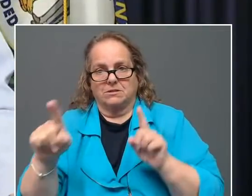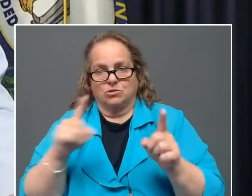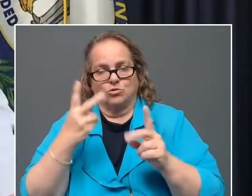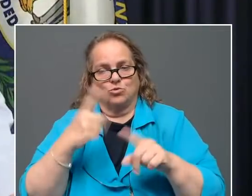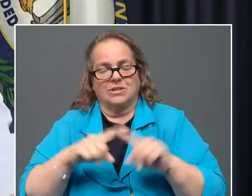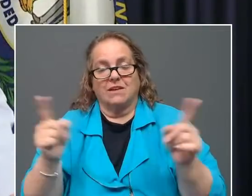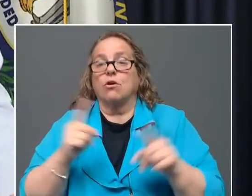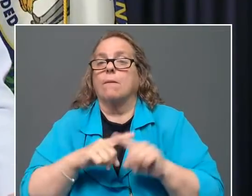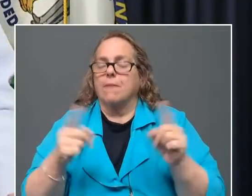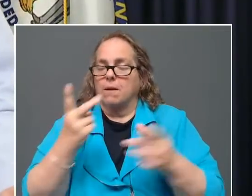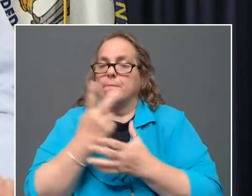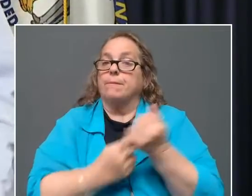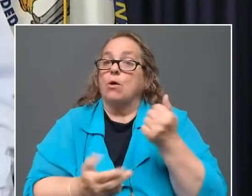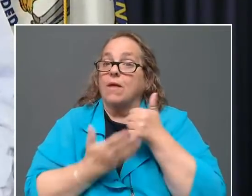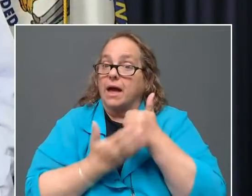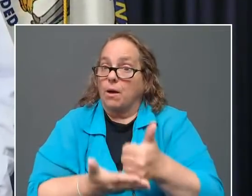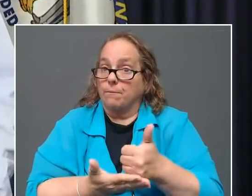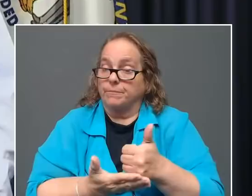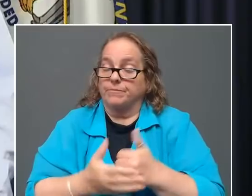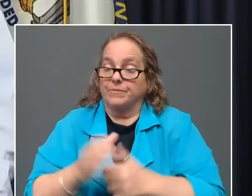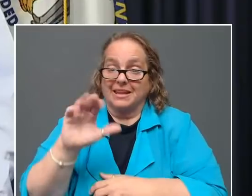WLEX.